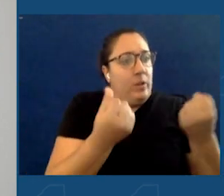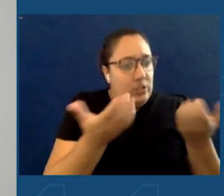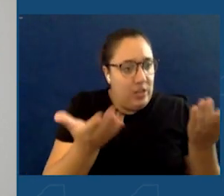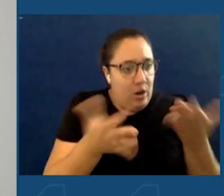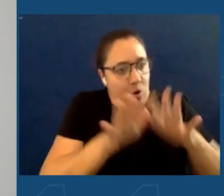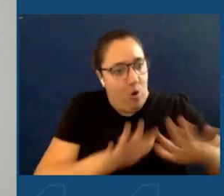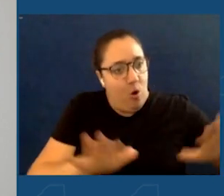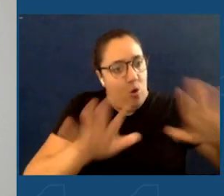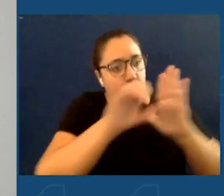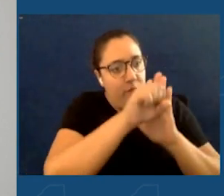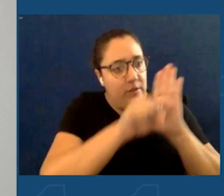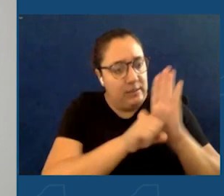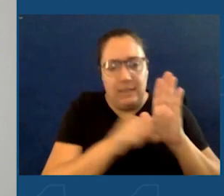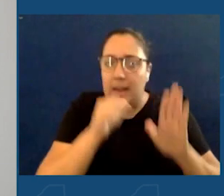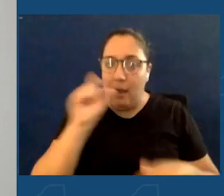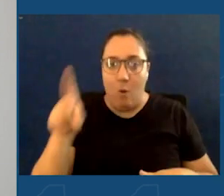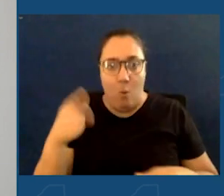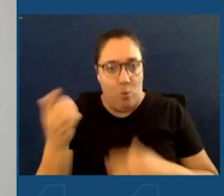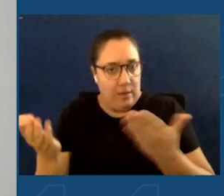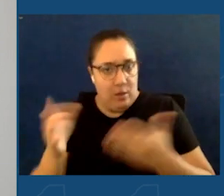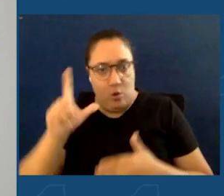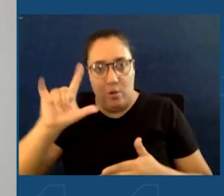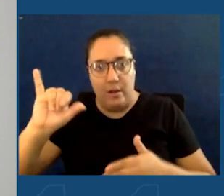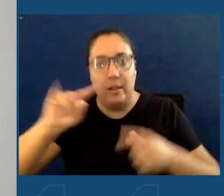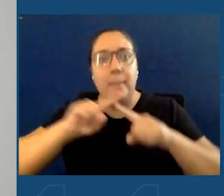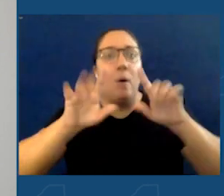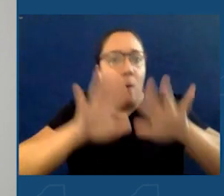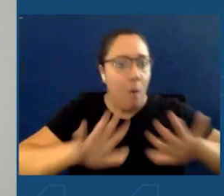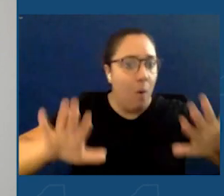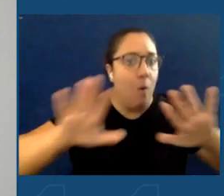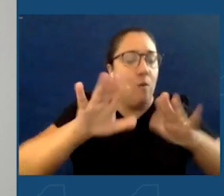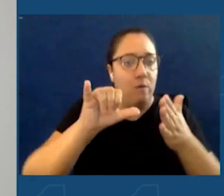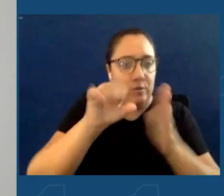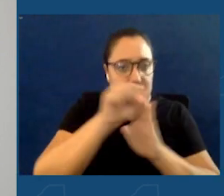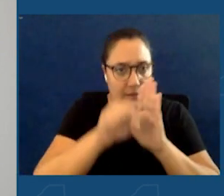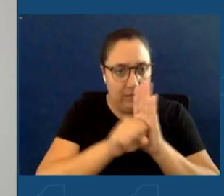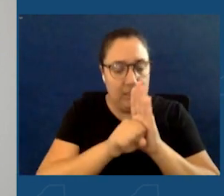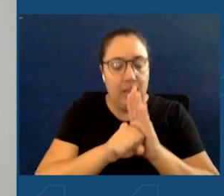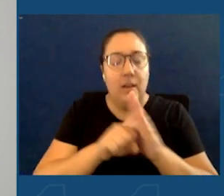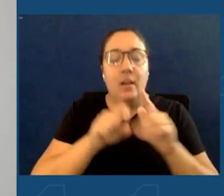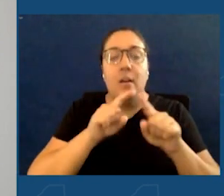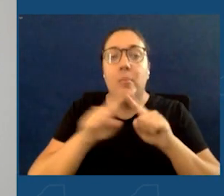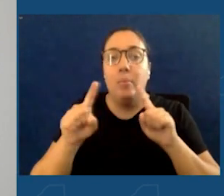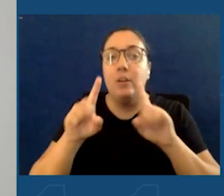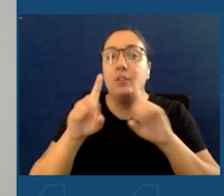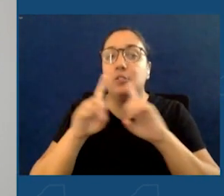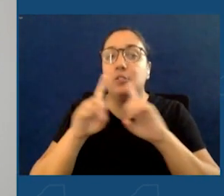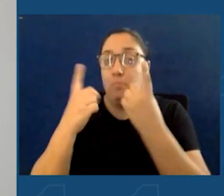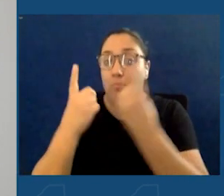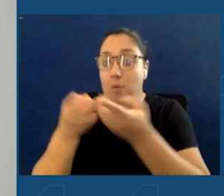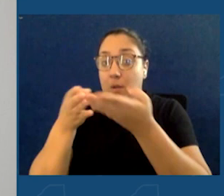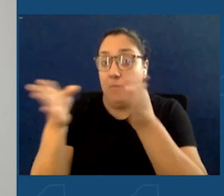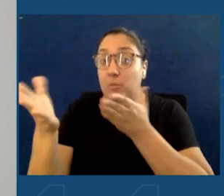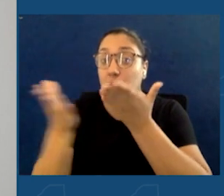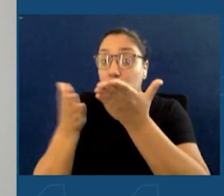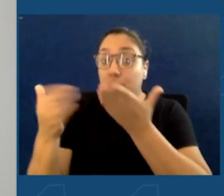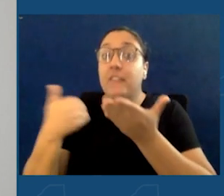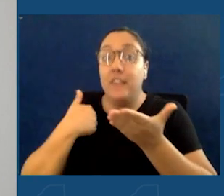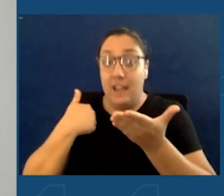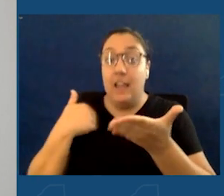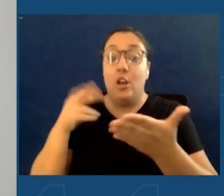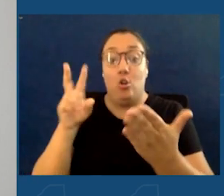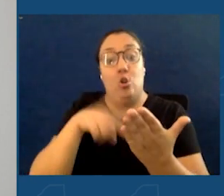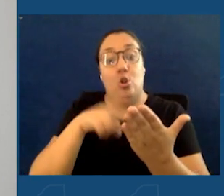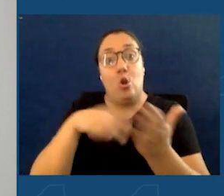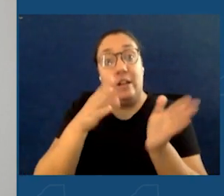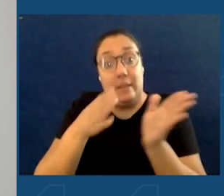Long Island, is swift. And our Department of Public Service maintains emergency plans, reviews those emergency plans, regulates those